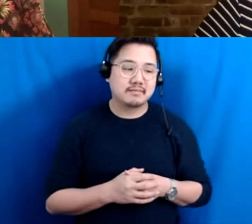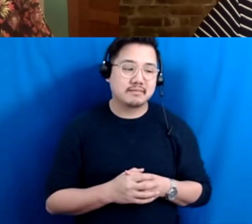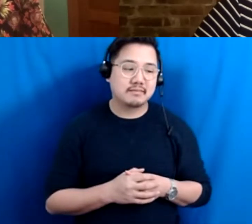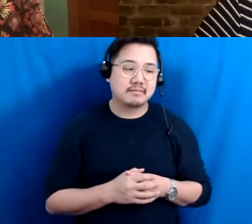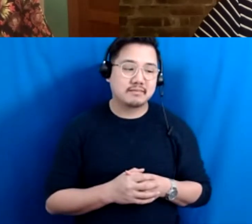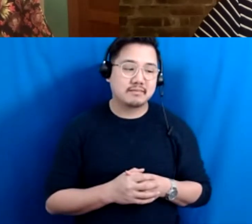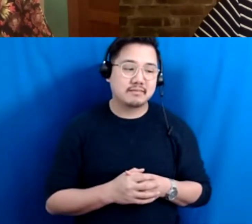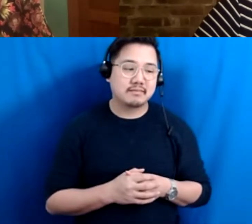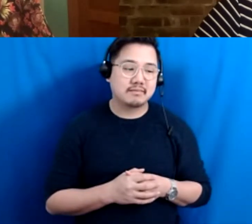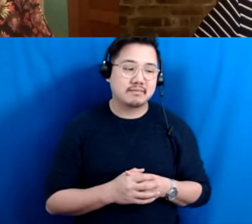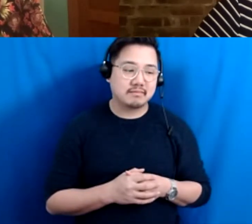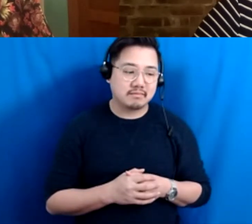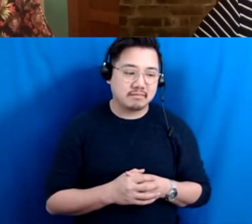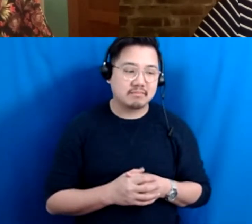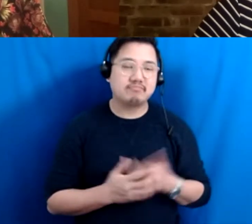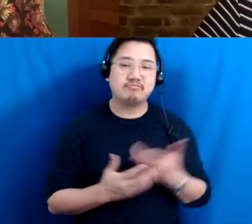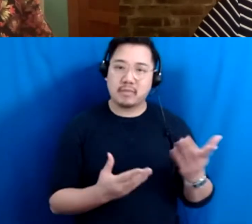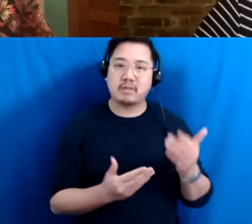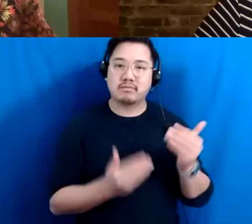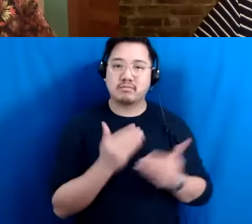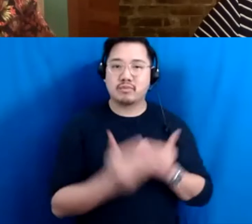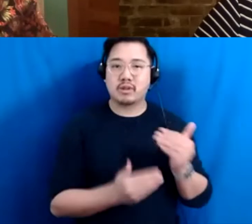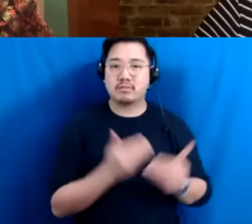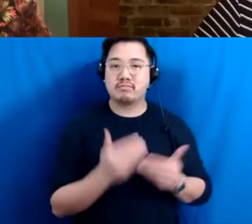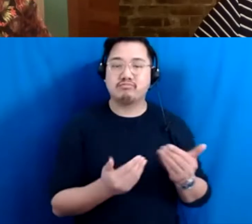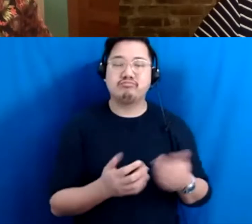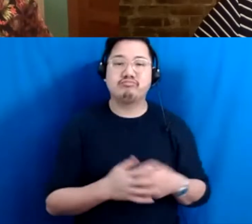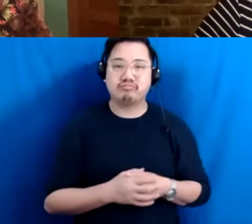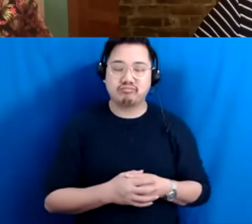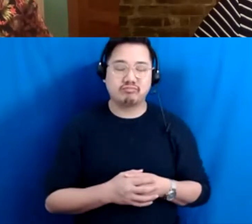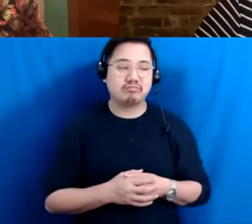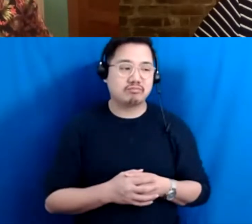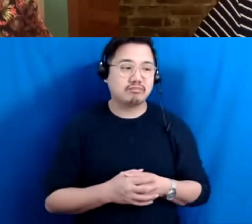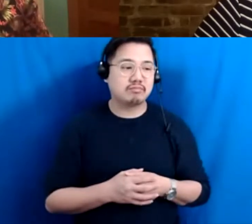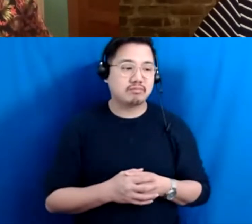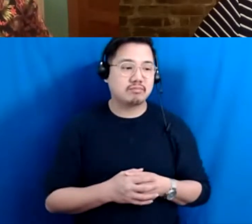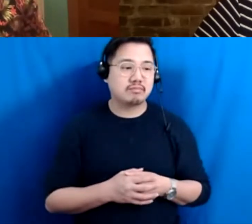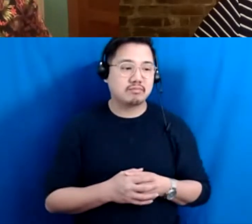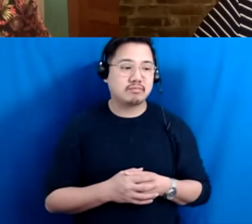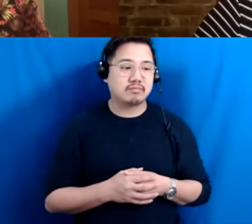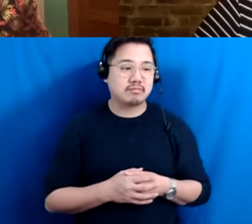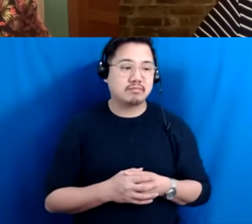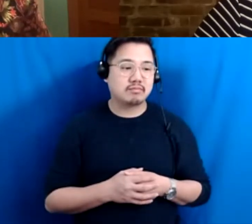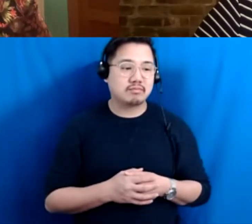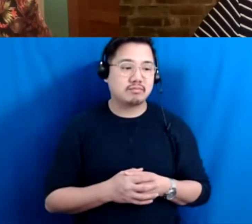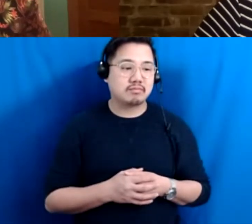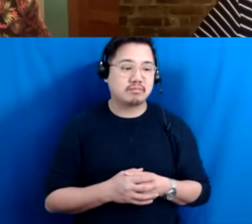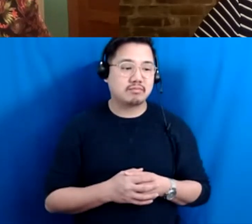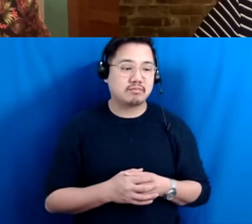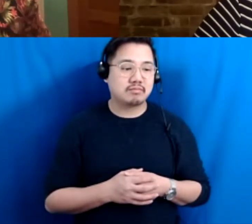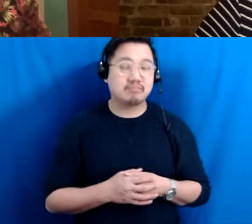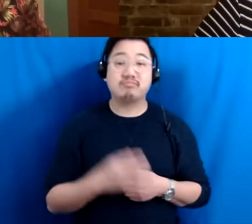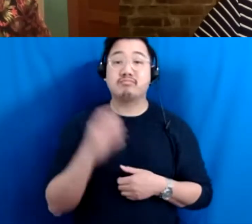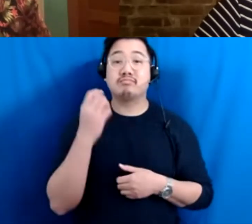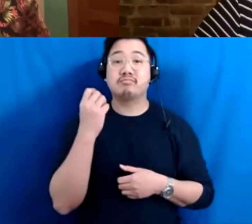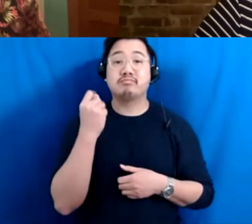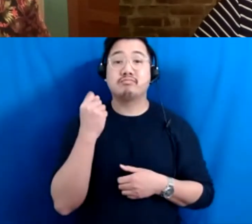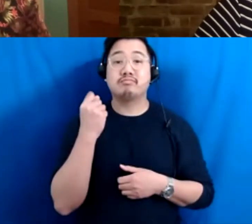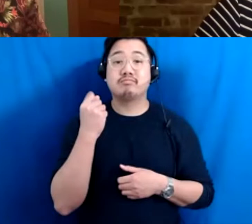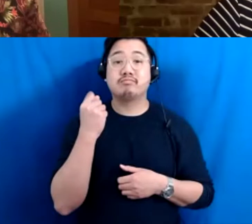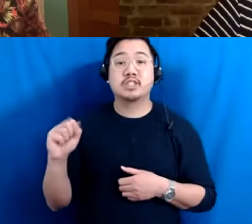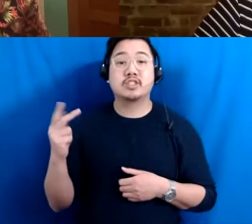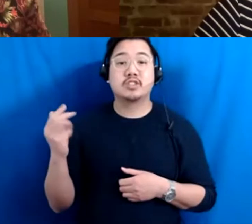the process of it. It became a real pleasure to have uh, the shadow of that book